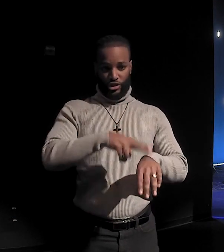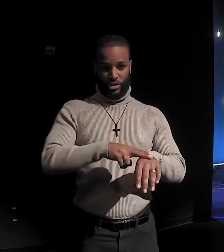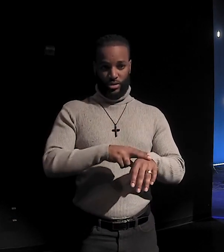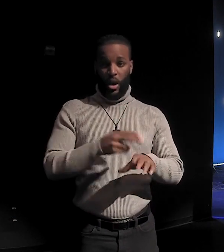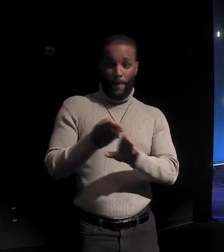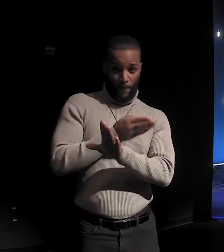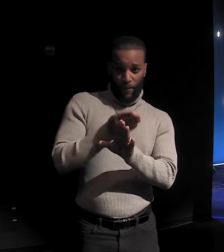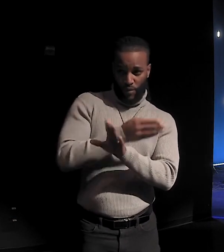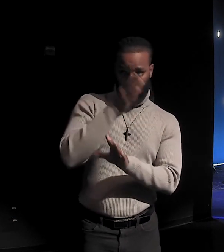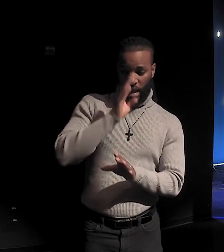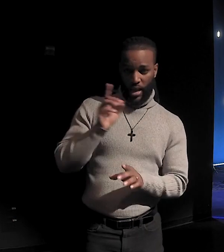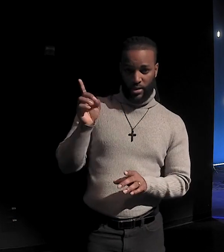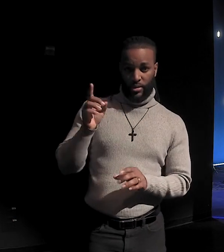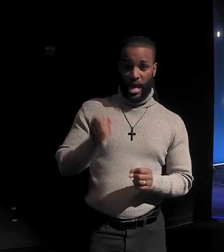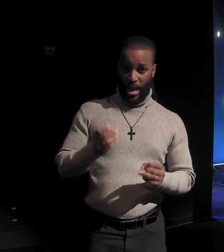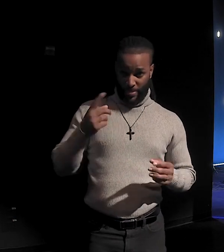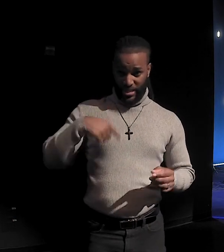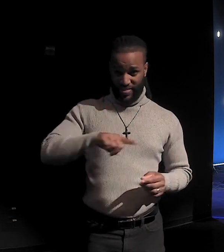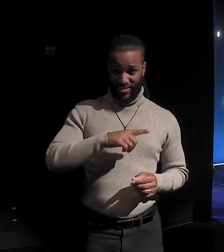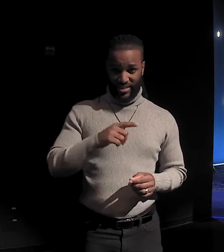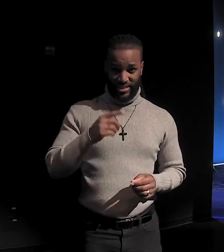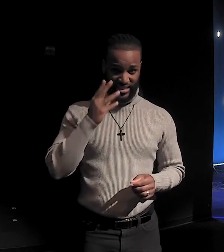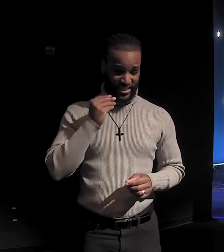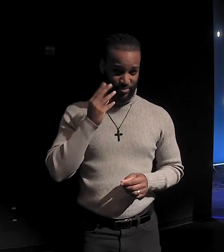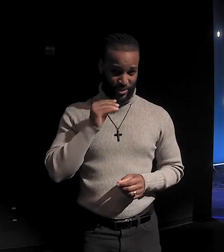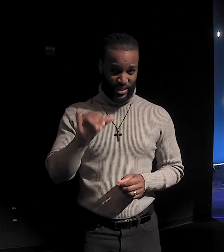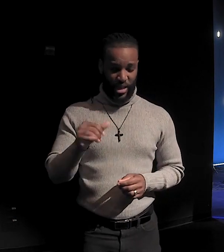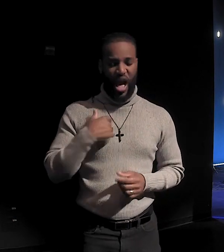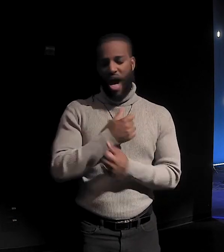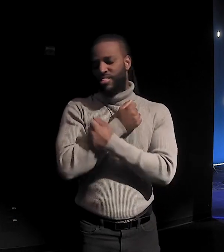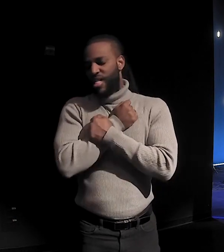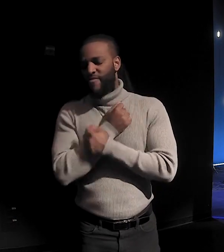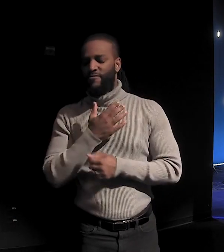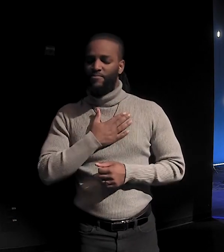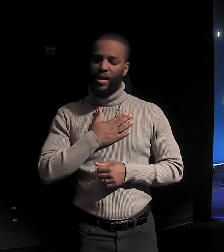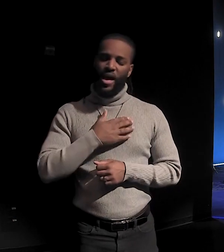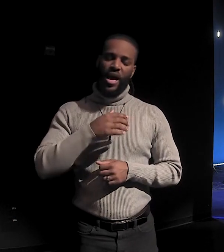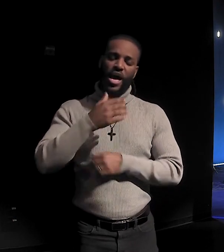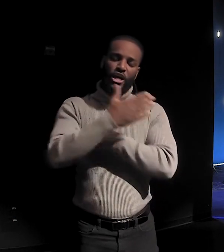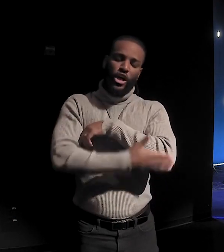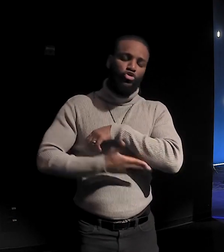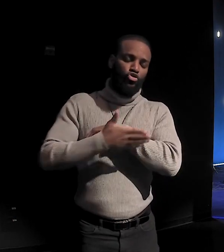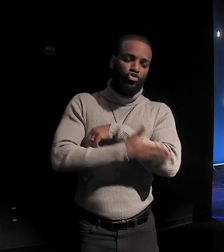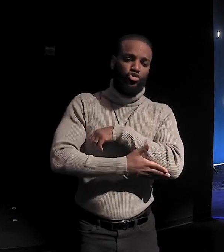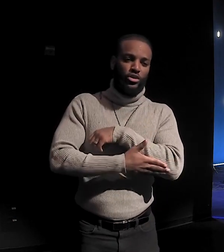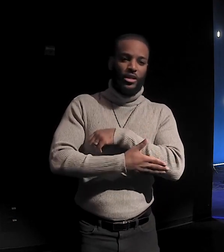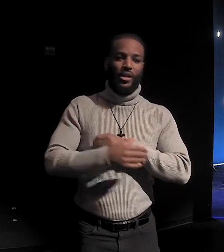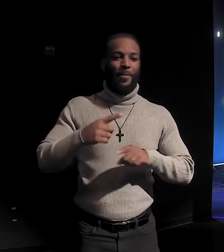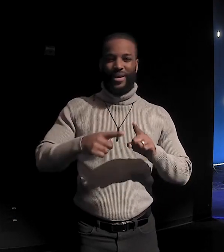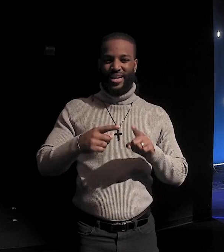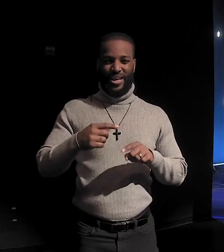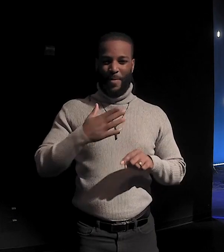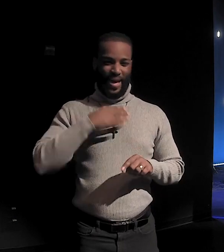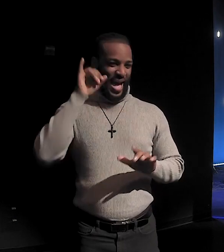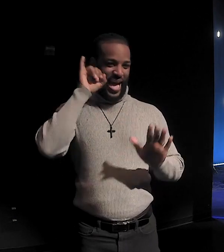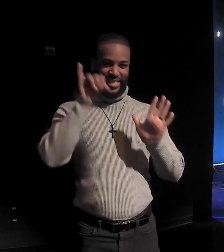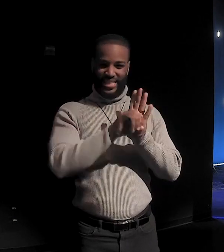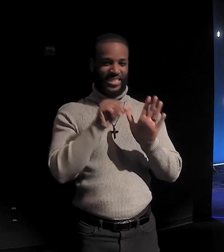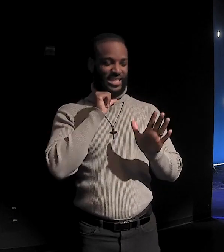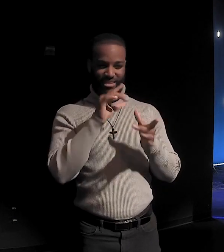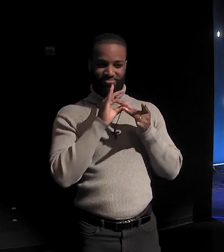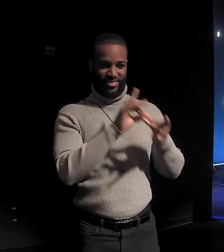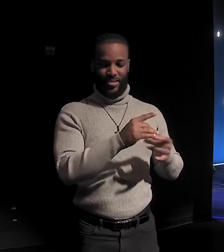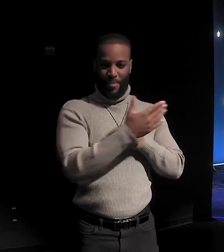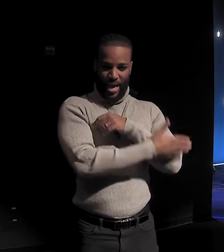God. How many of us can do that sometimes? I love my country, but I cannot find my identity in my country first. He's